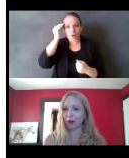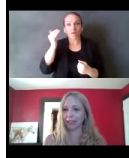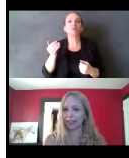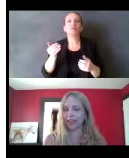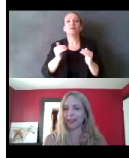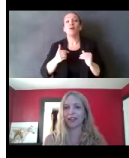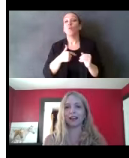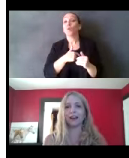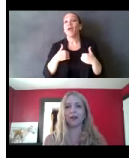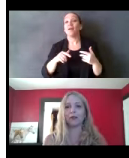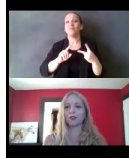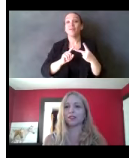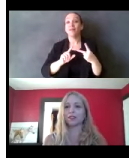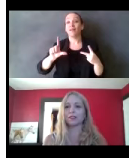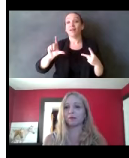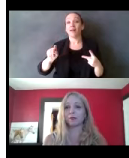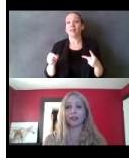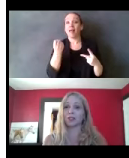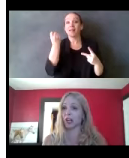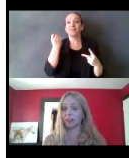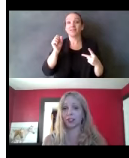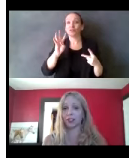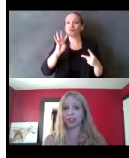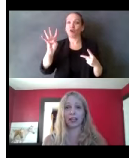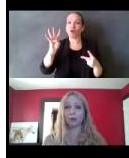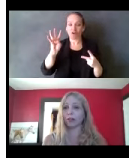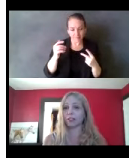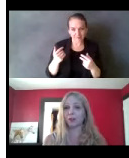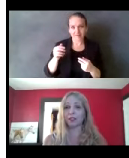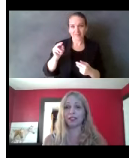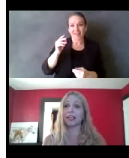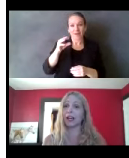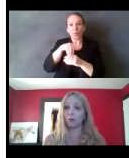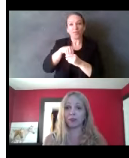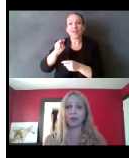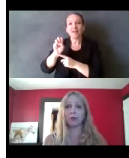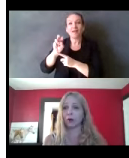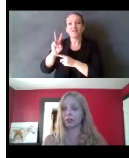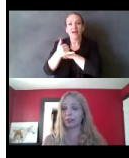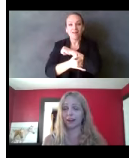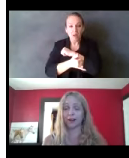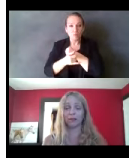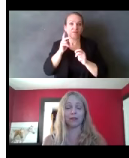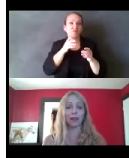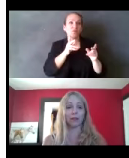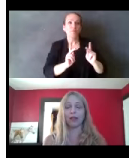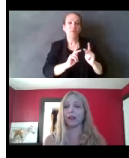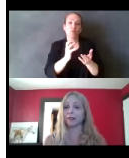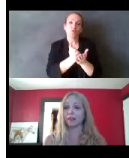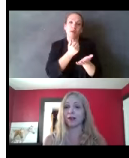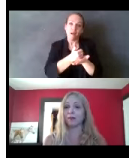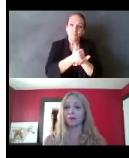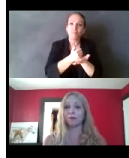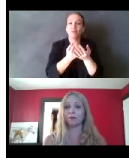Nevada County that addresses these challenges and ways that you can seek help and support through